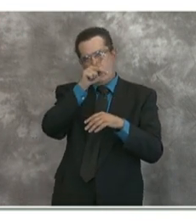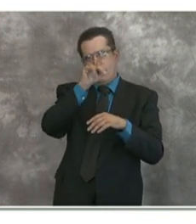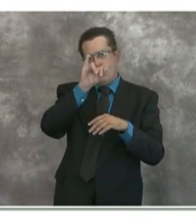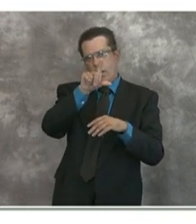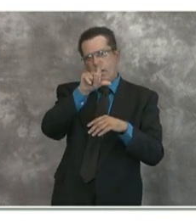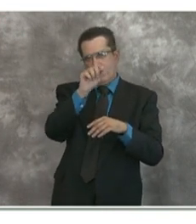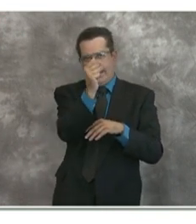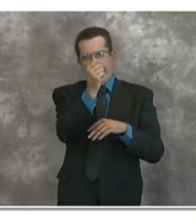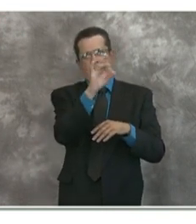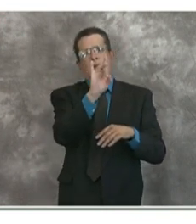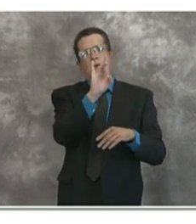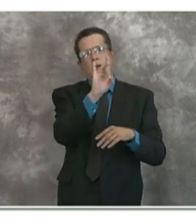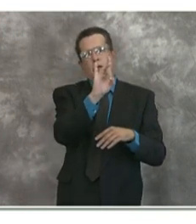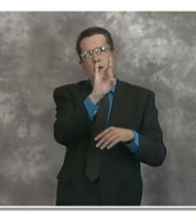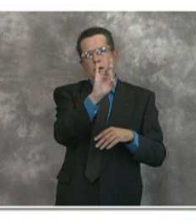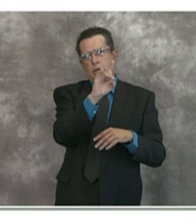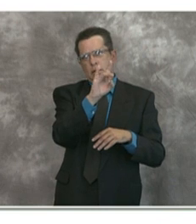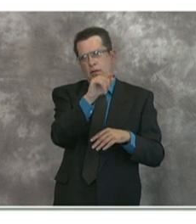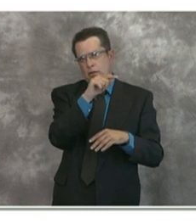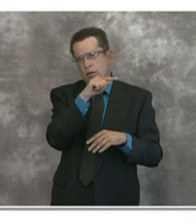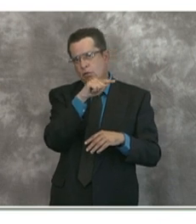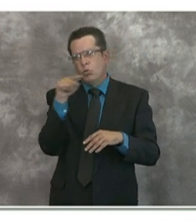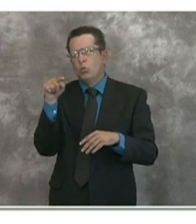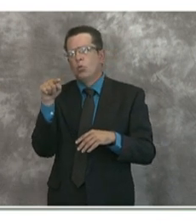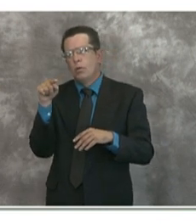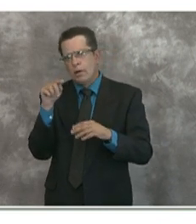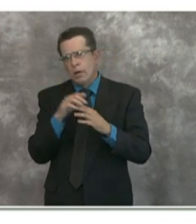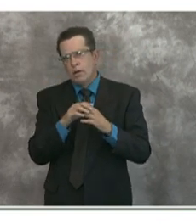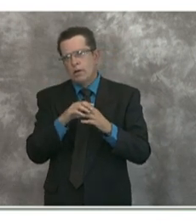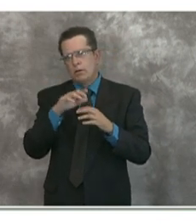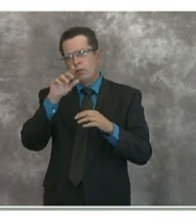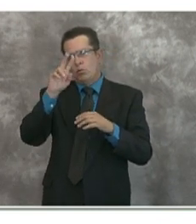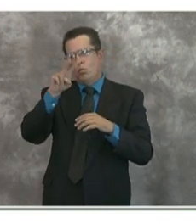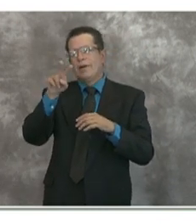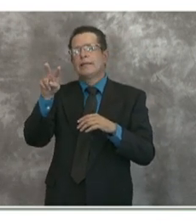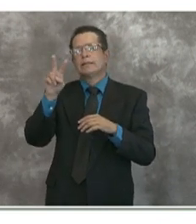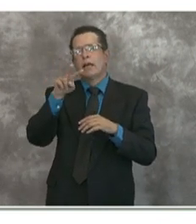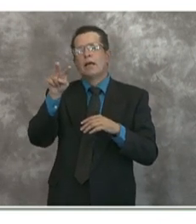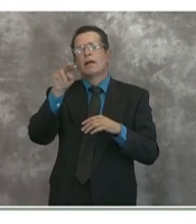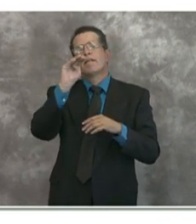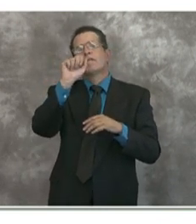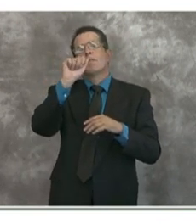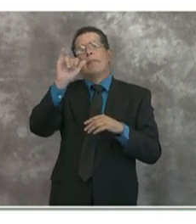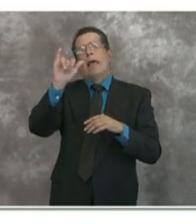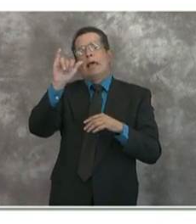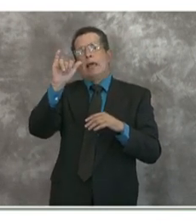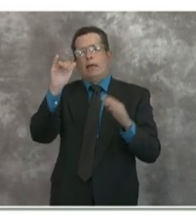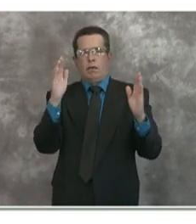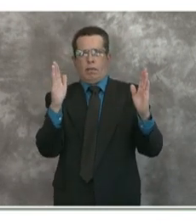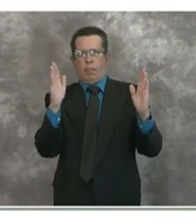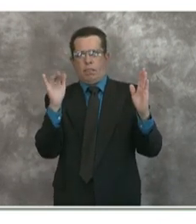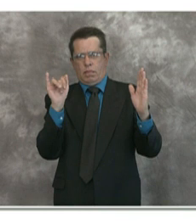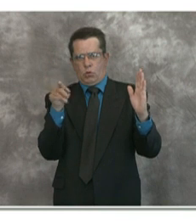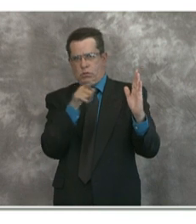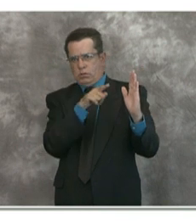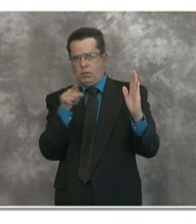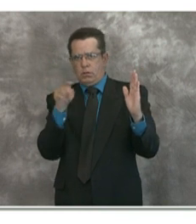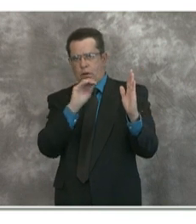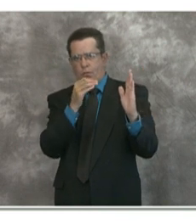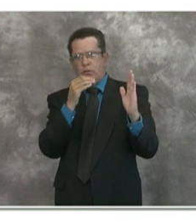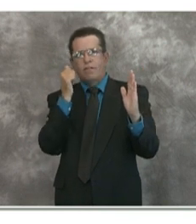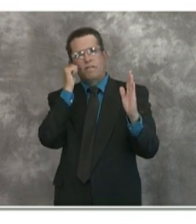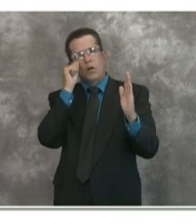April 18th and the 22nd of May, numbers for